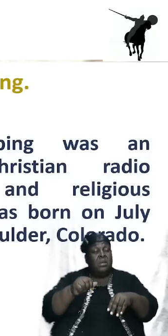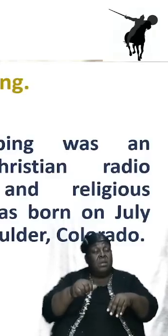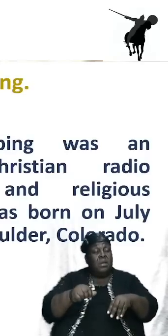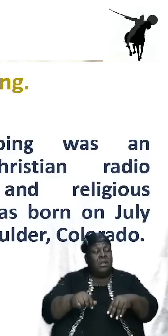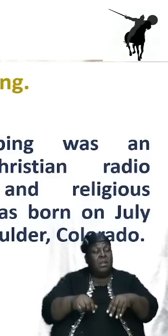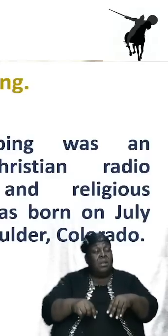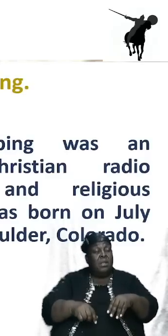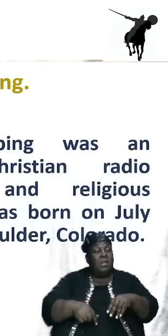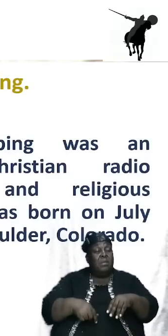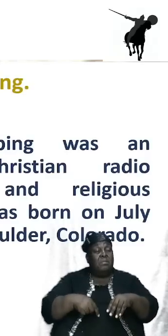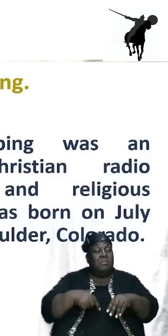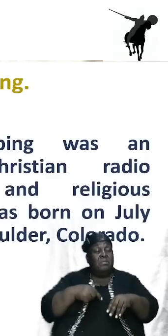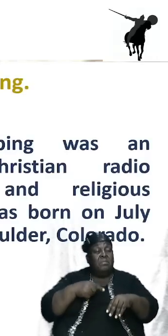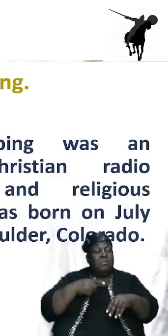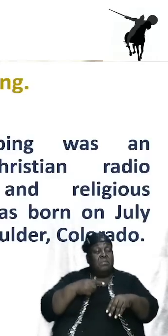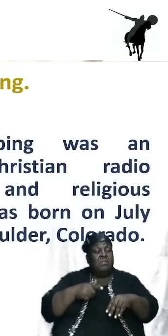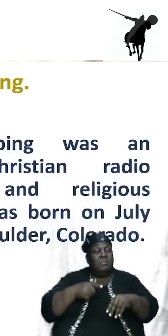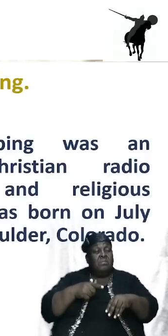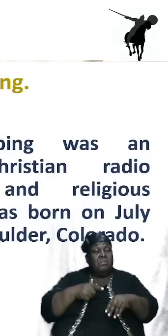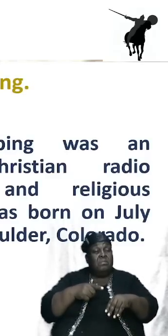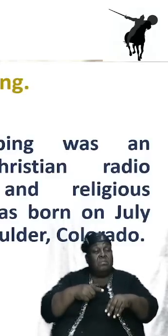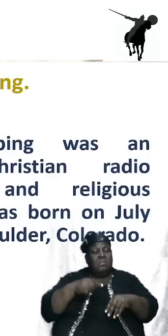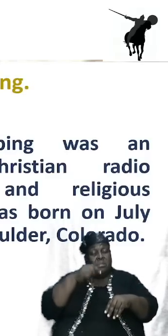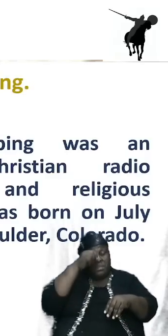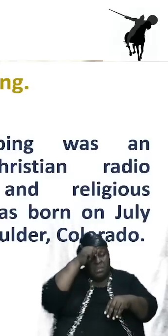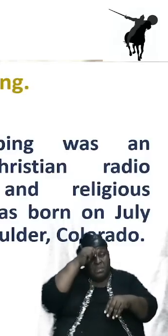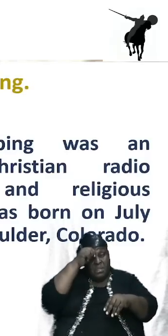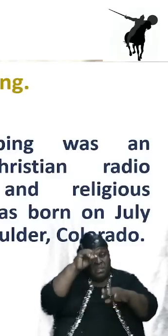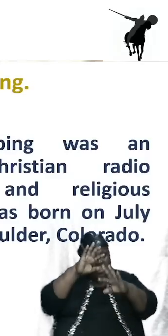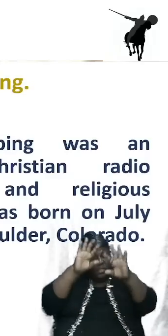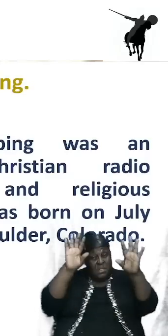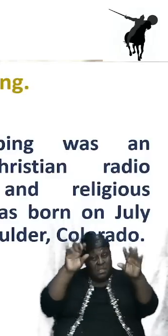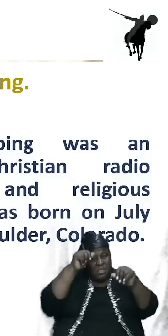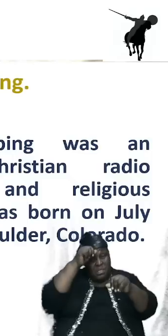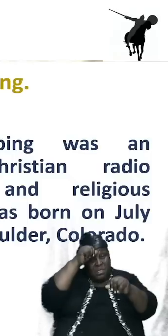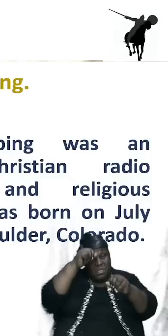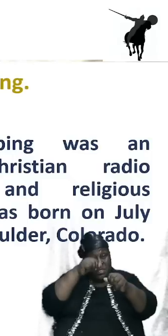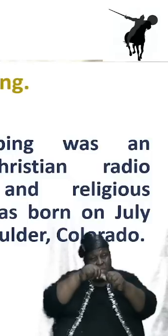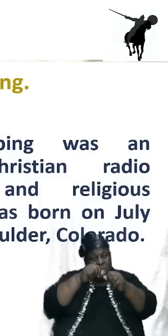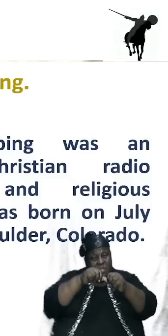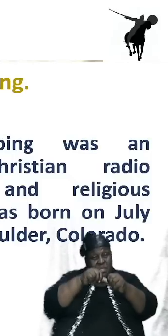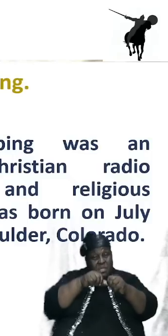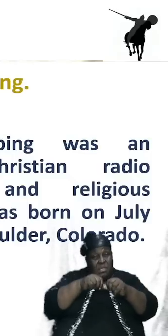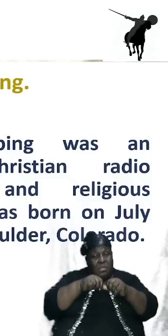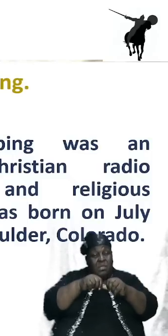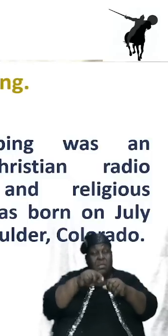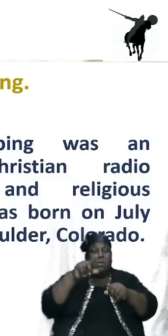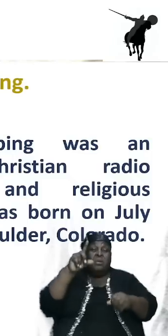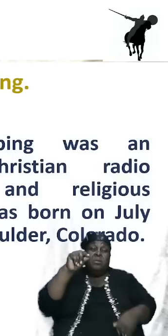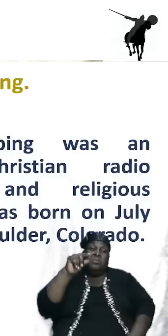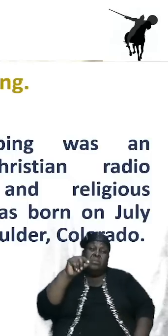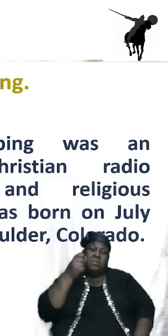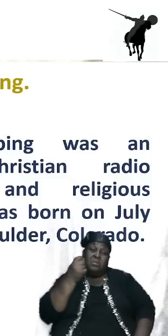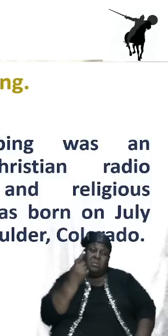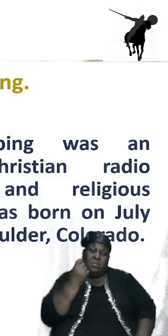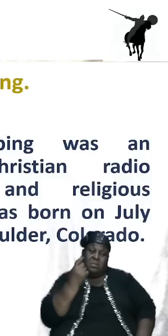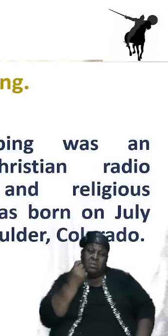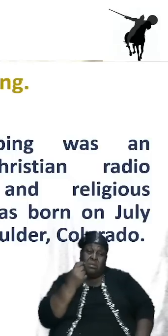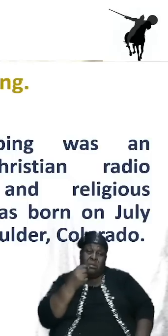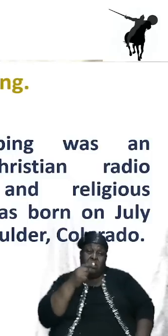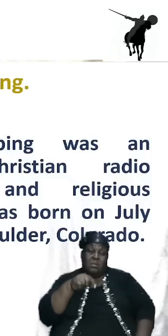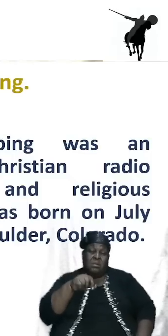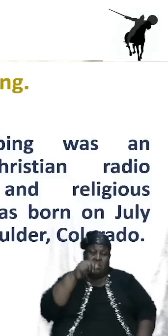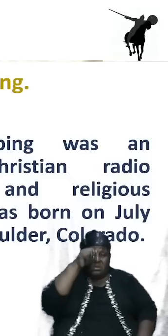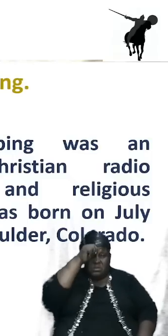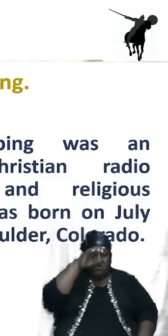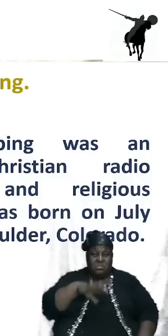is quite recent. I can clearly remember in 2011, May 21st, 2011, this man said the world is